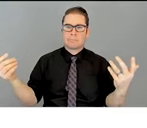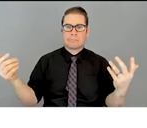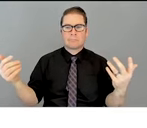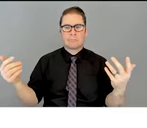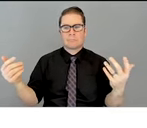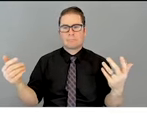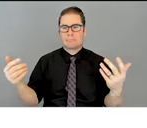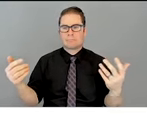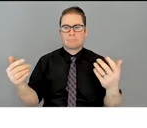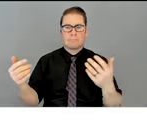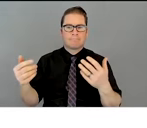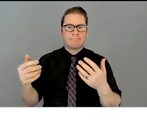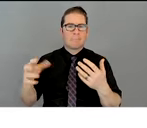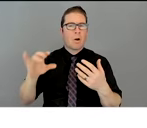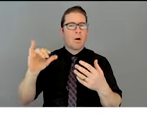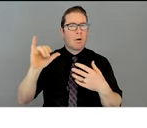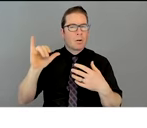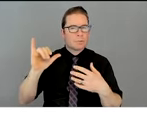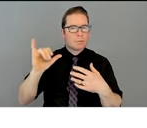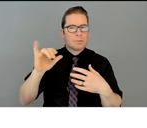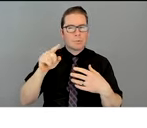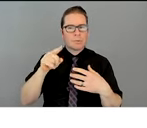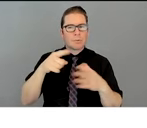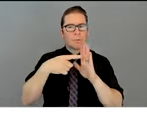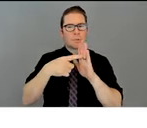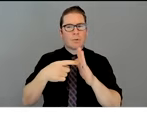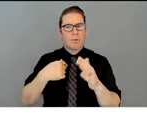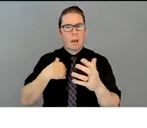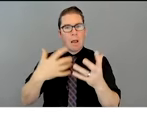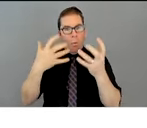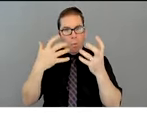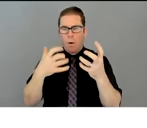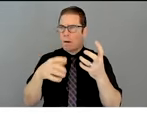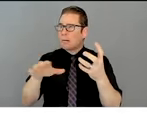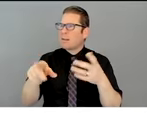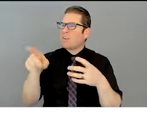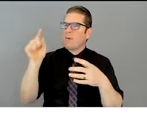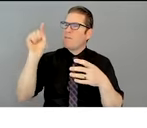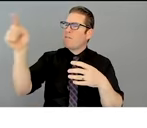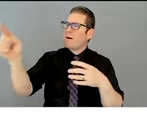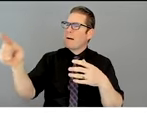that you validated that you wanted them in the room by asking them, why, you know, you're sitting way off in the